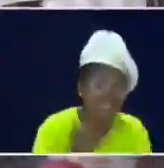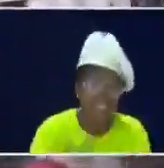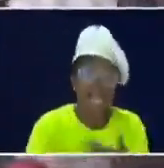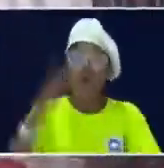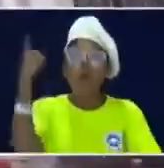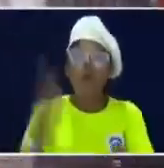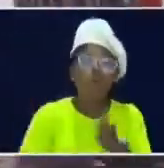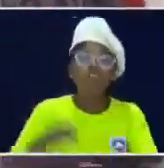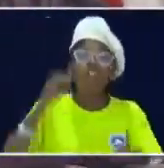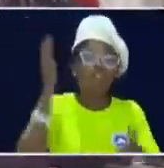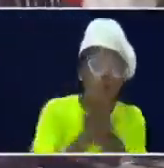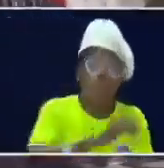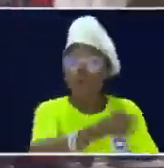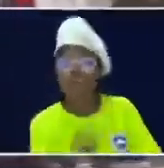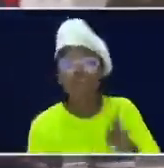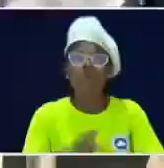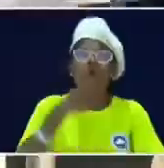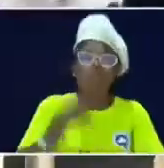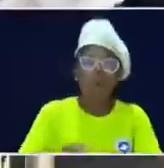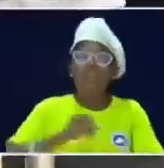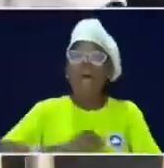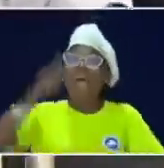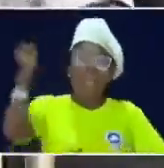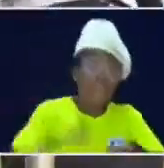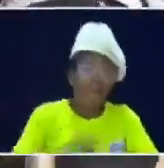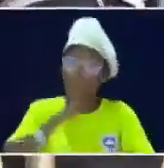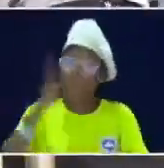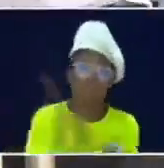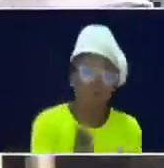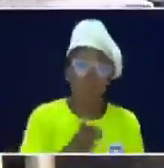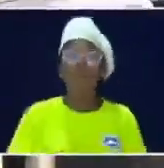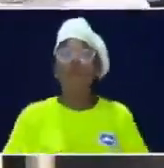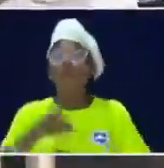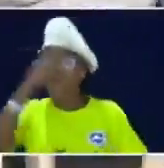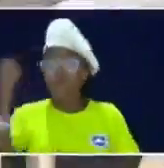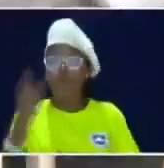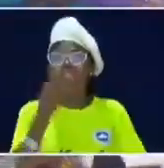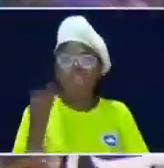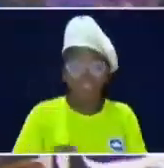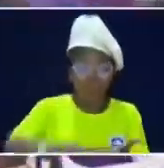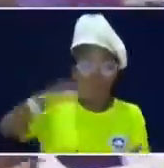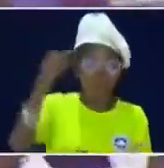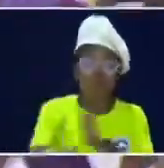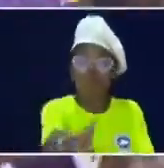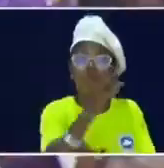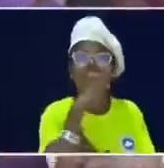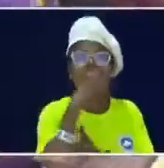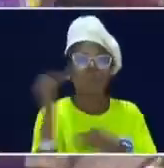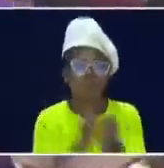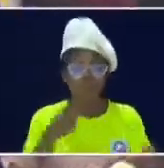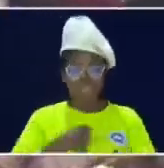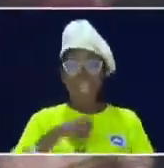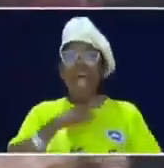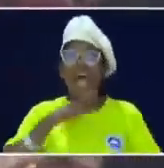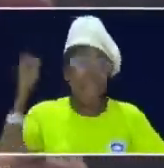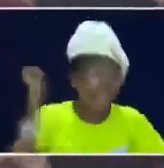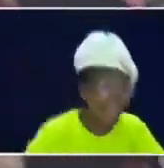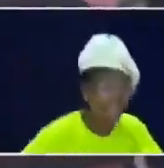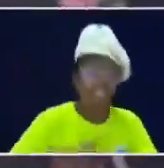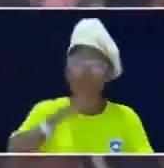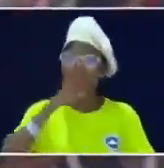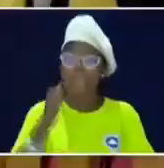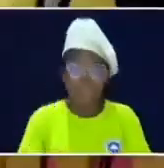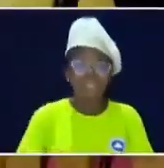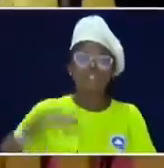am unstoppable because the glory of God is upon me and I am mounting on the eagle's wing. I am